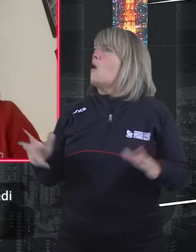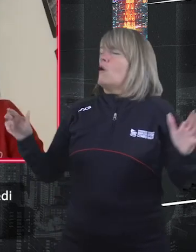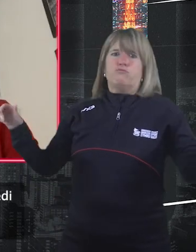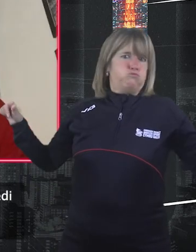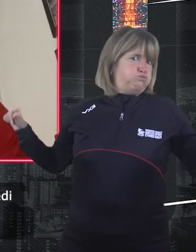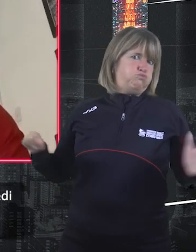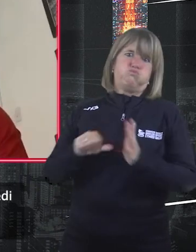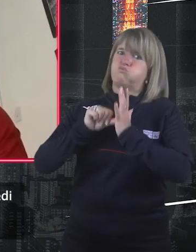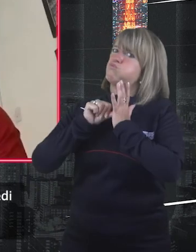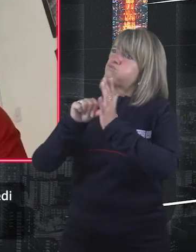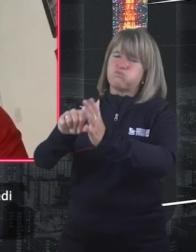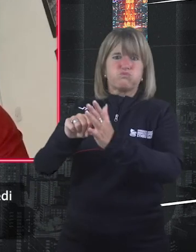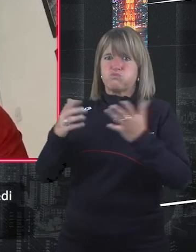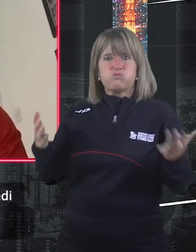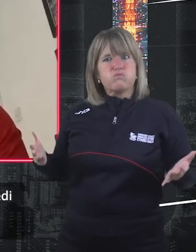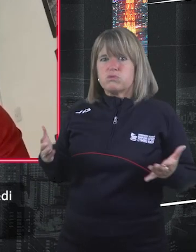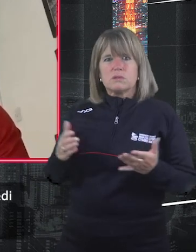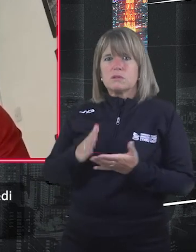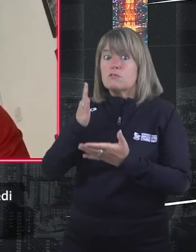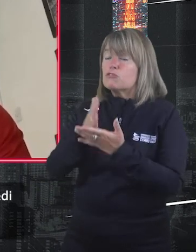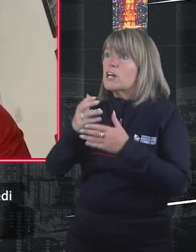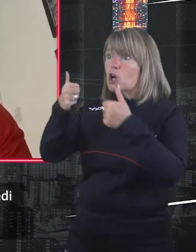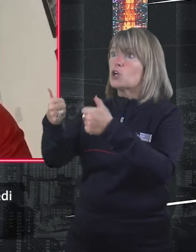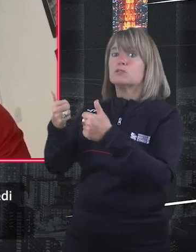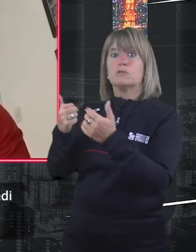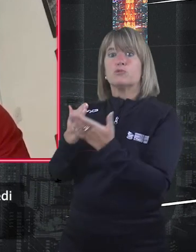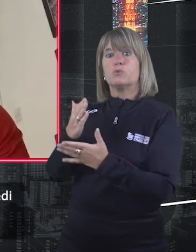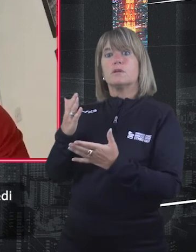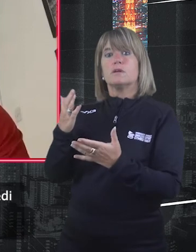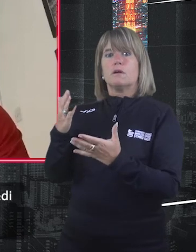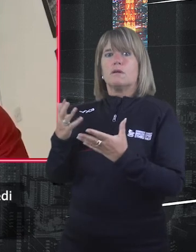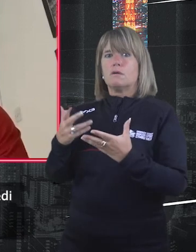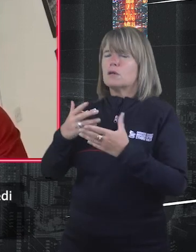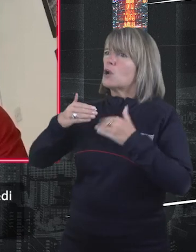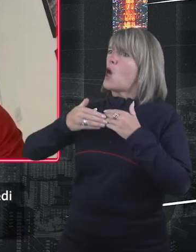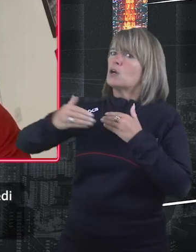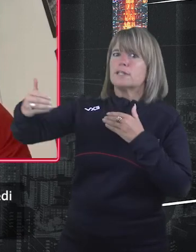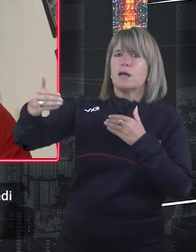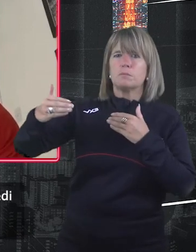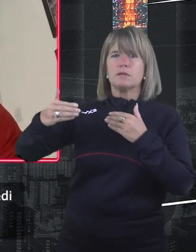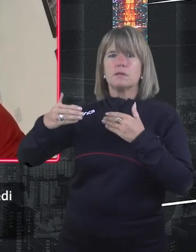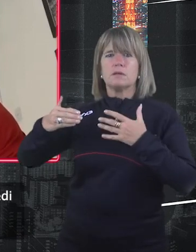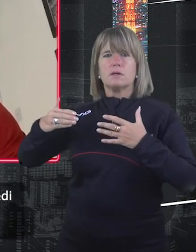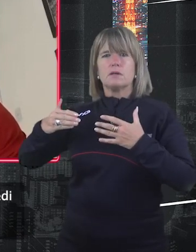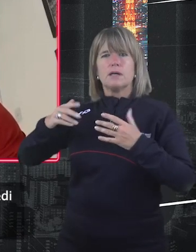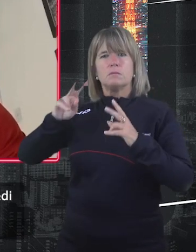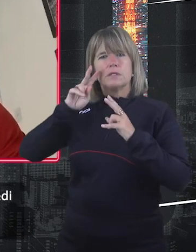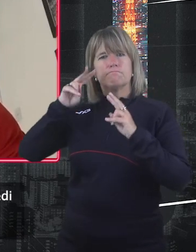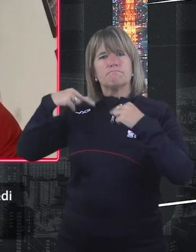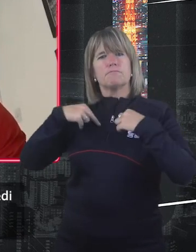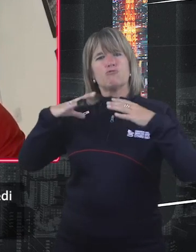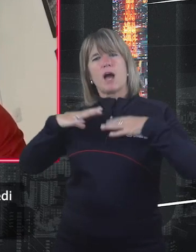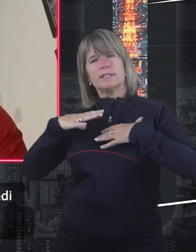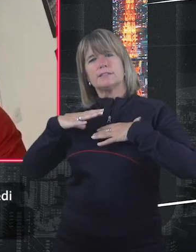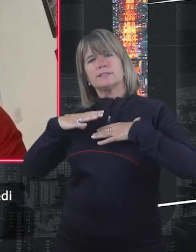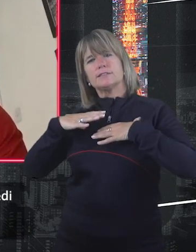Yeah, it's been difficult, but it's also been good in a way because I've played for such a long time, so